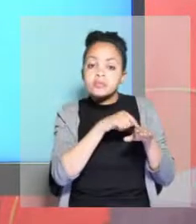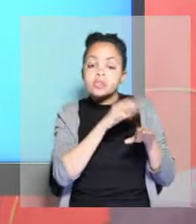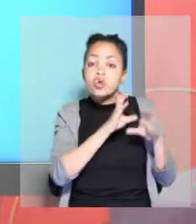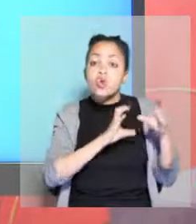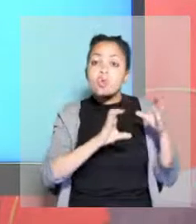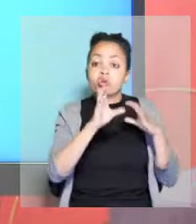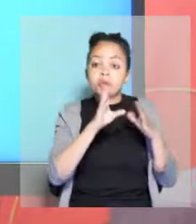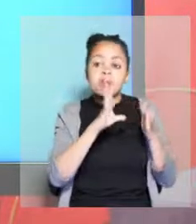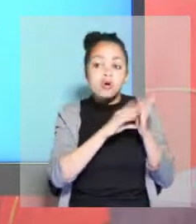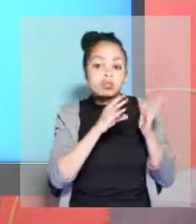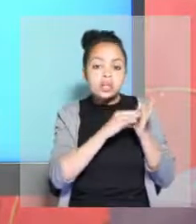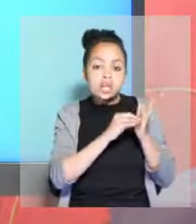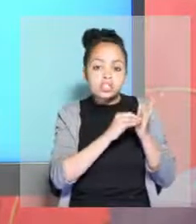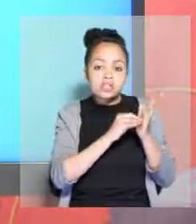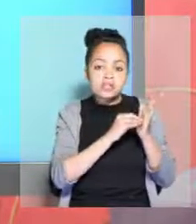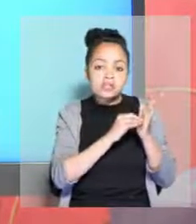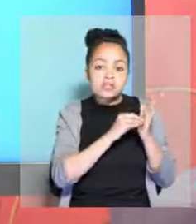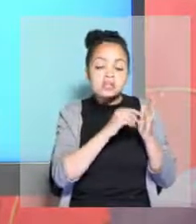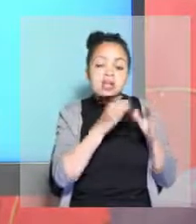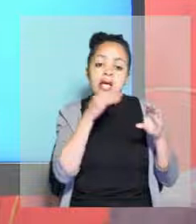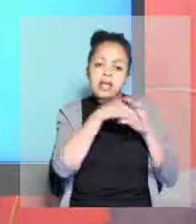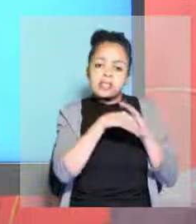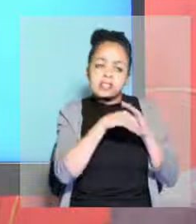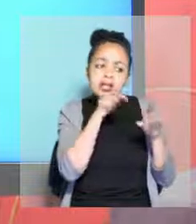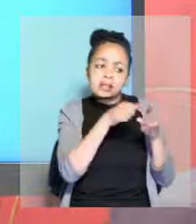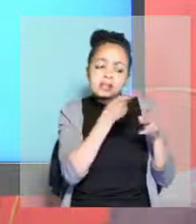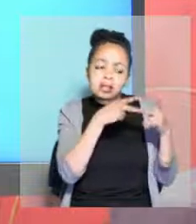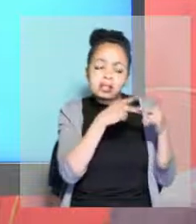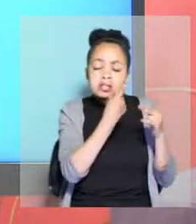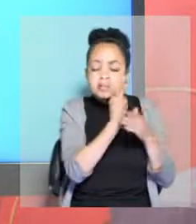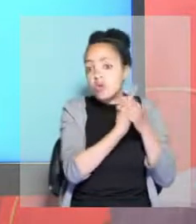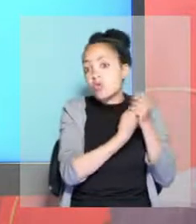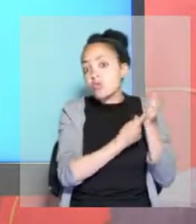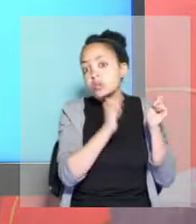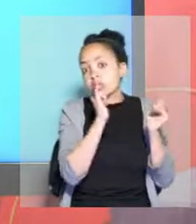chromosomal duplication except interphase stage,